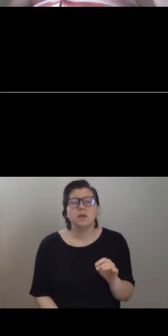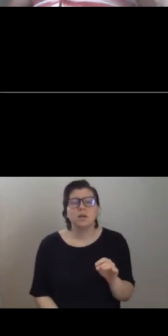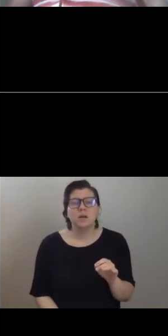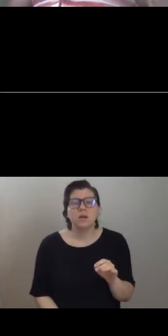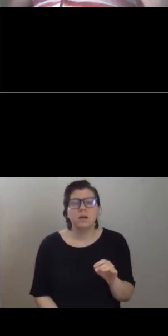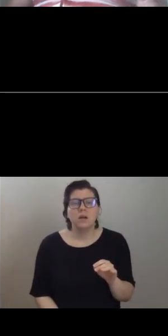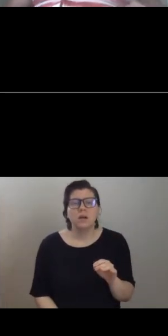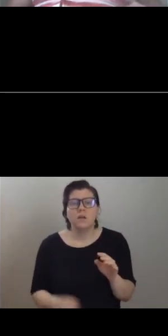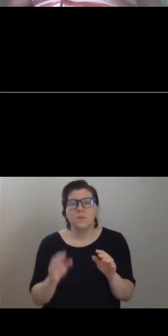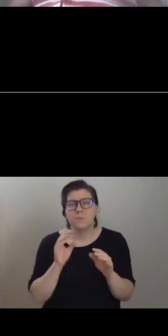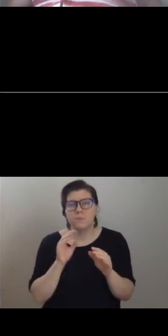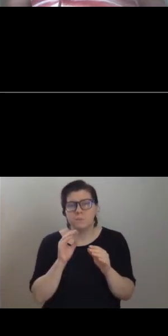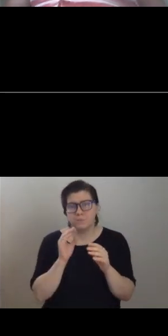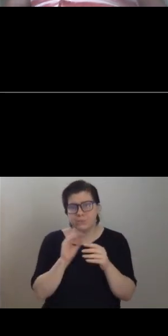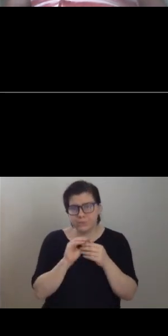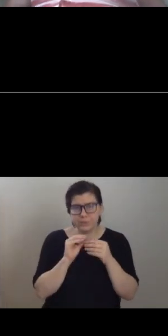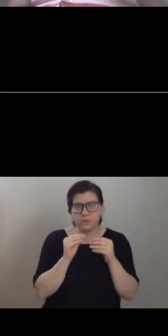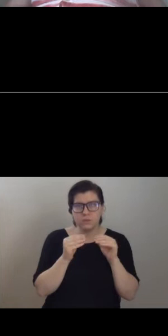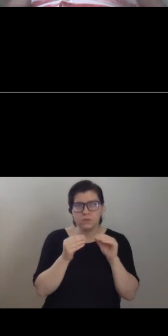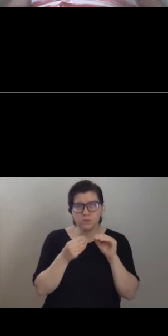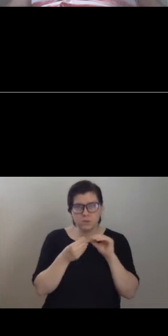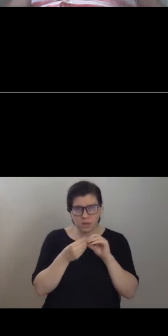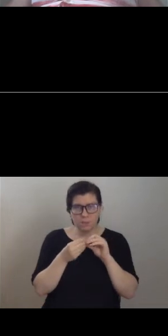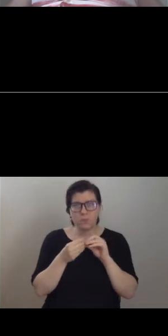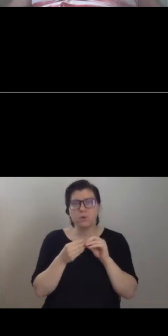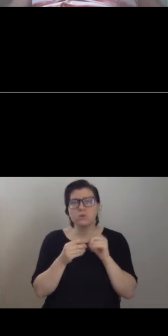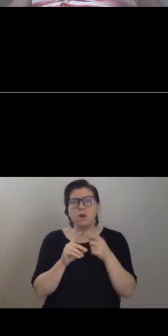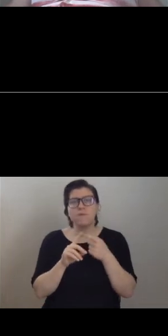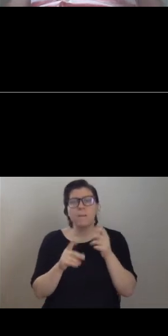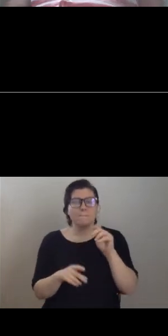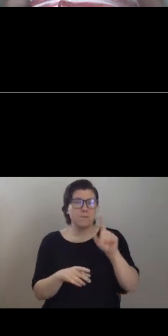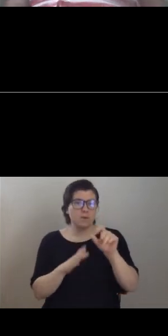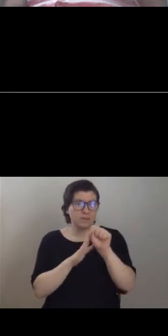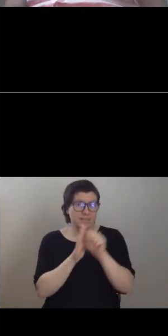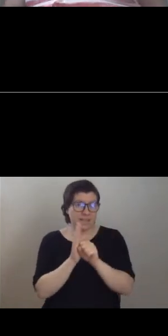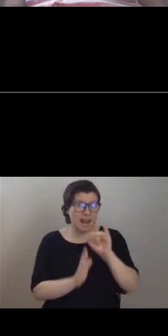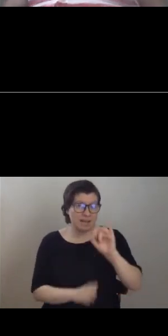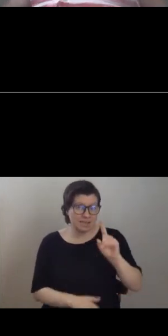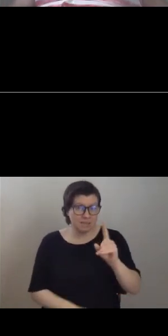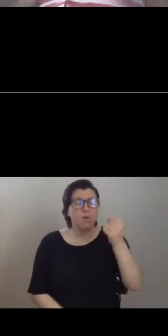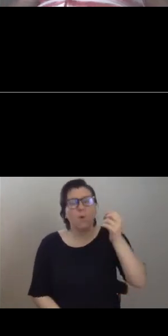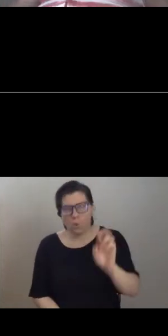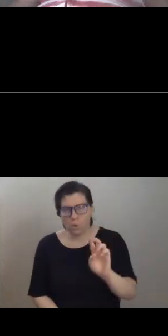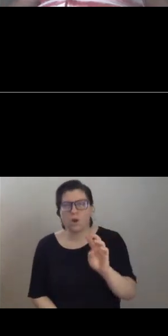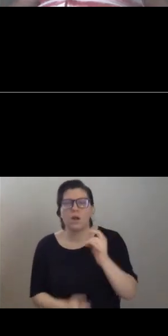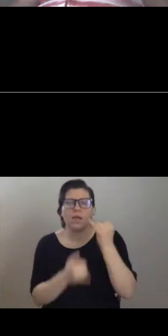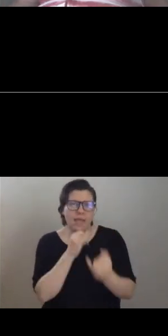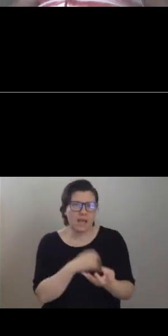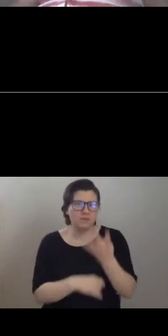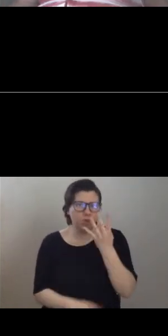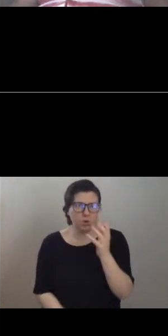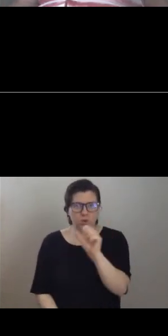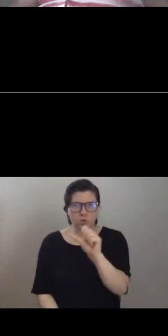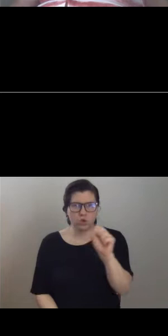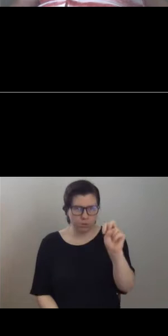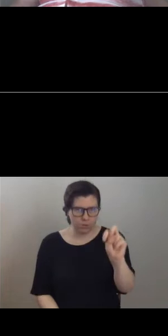numbers off your Maryland state ID or the last 4 numbers of your social security